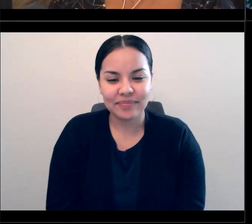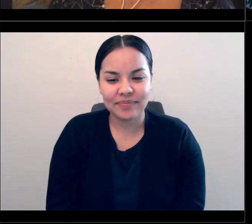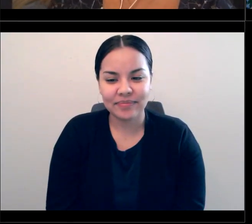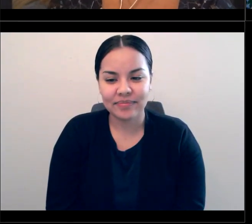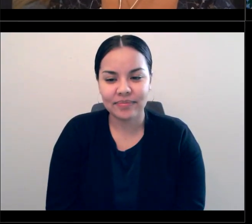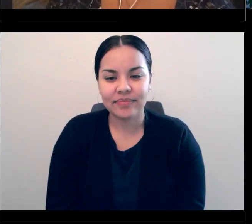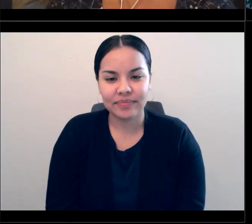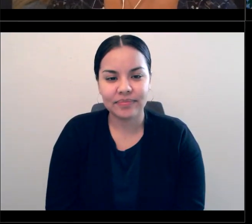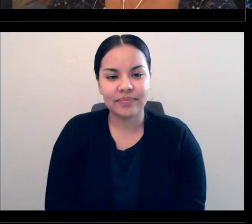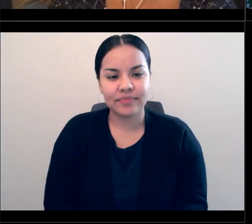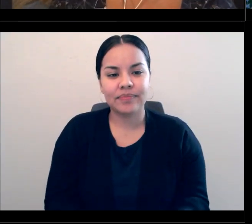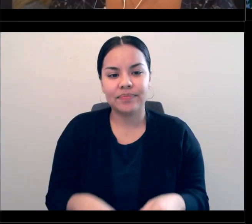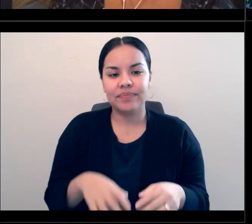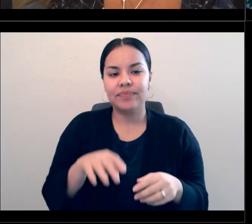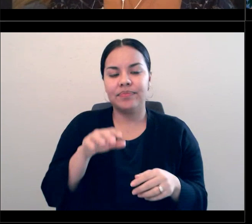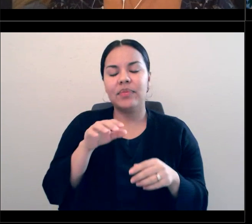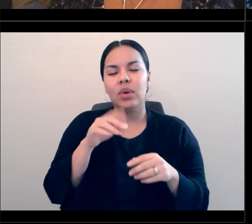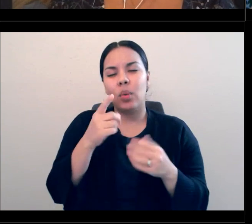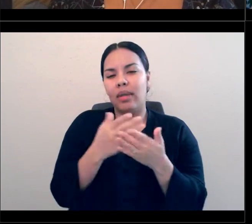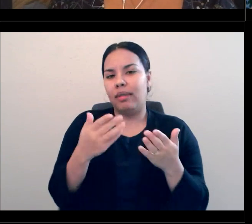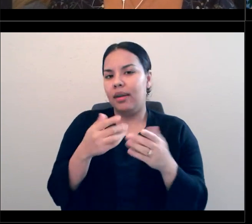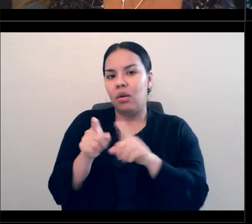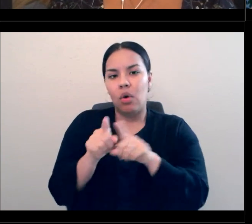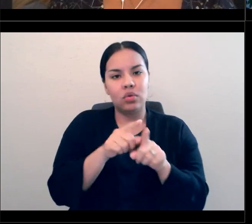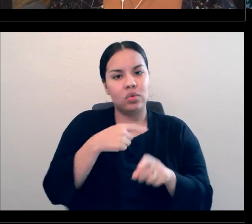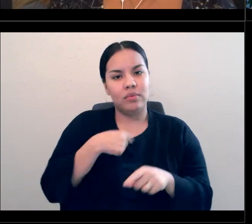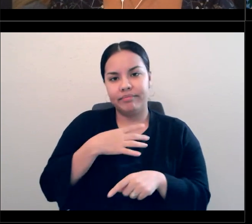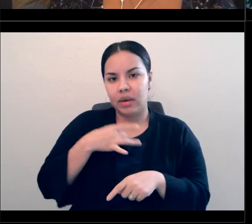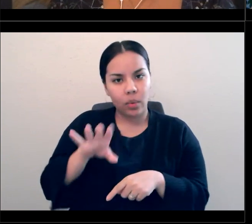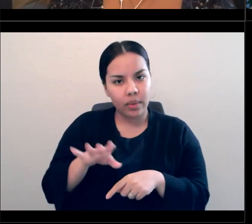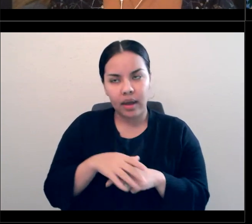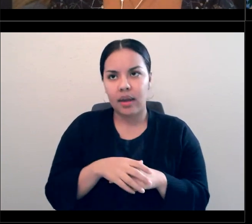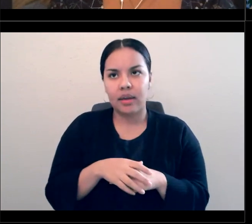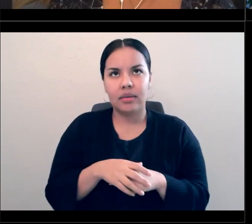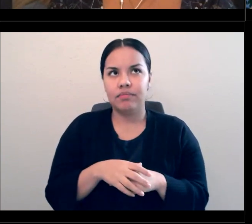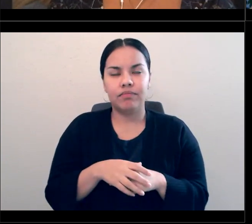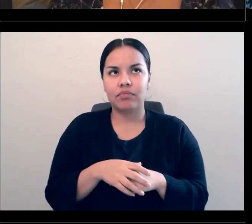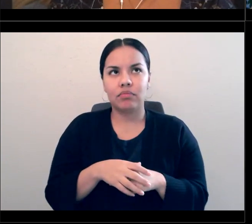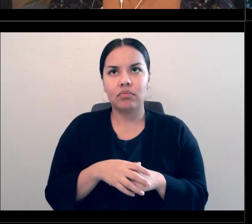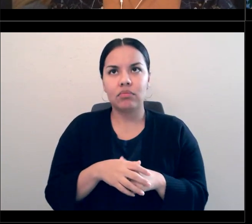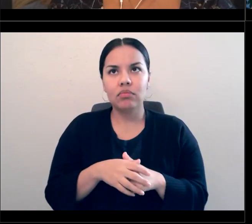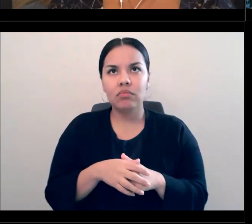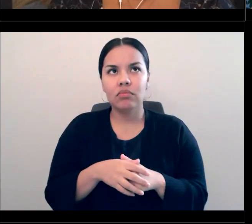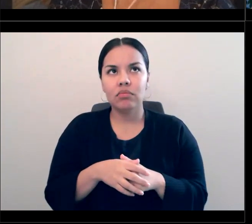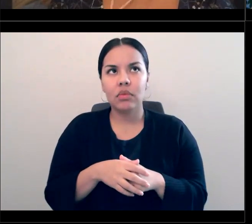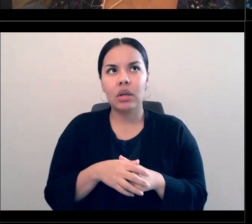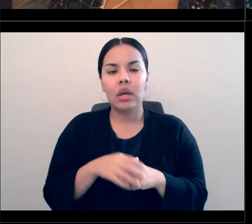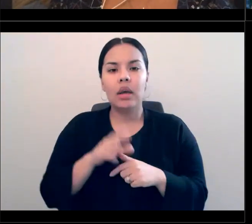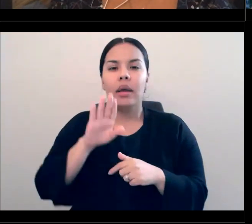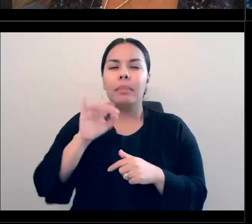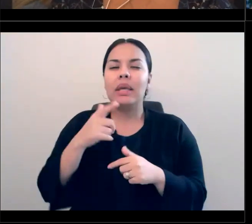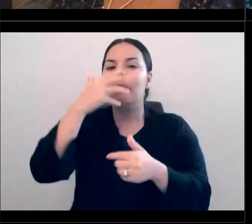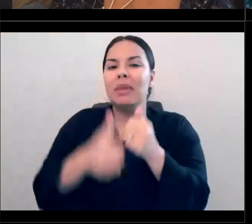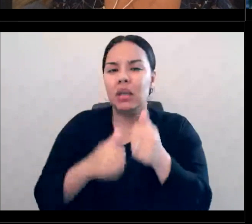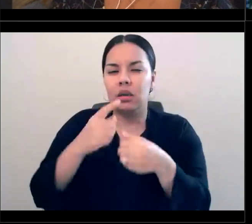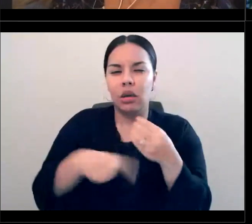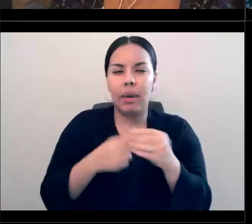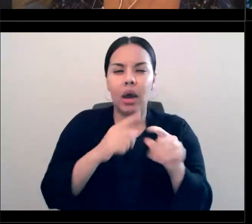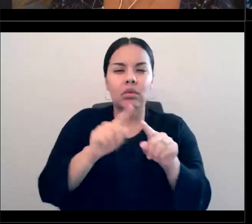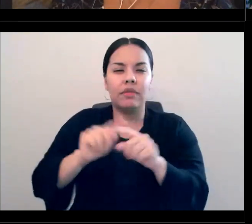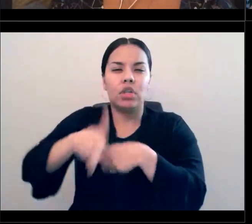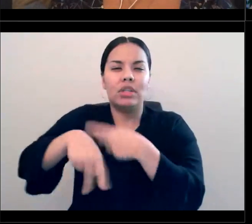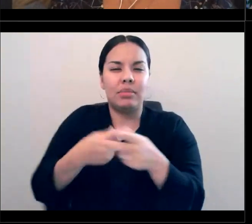One thing I also don't like is, you know, being mean about different kinds of linguistics. Like, that's not